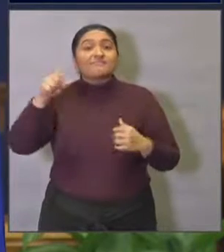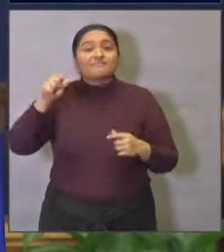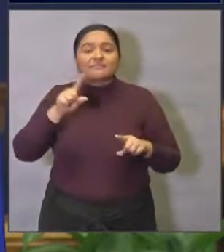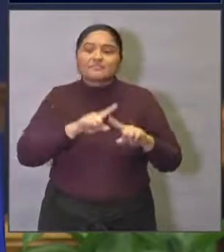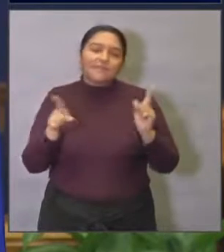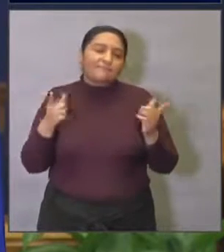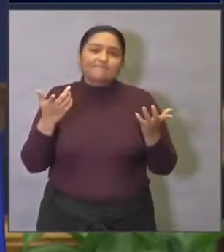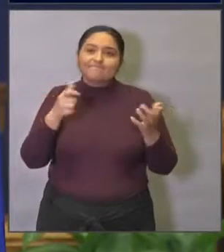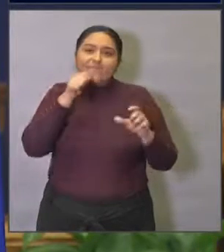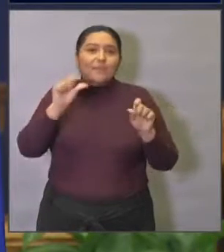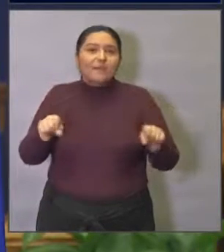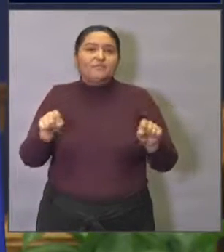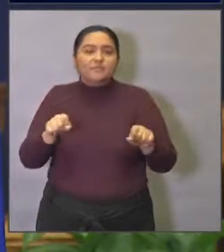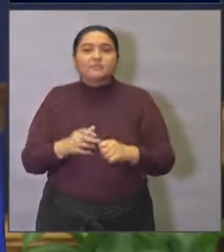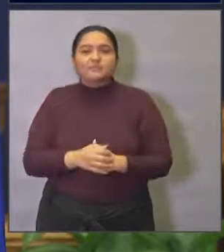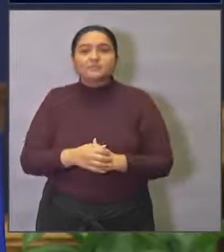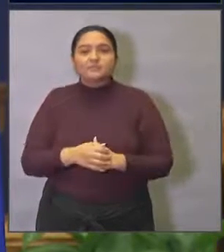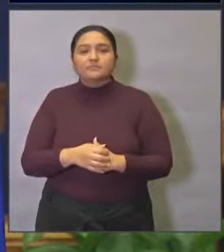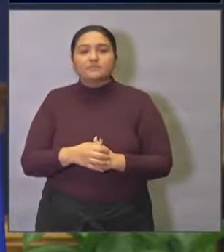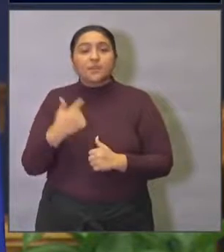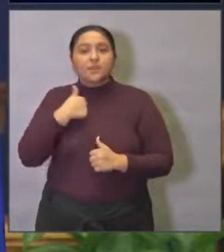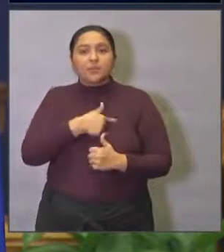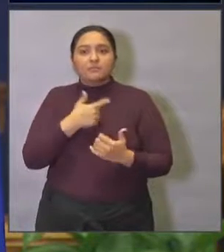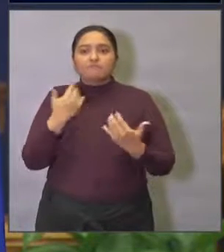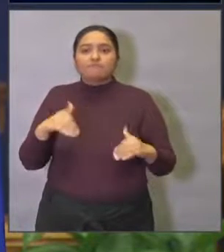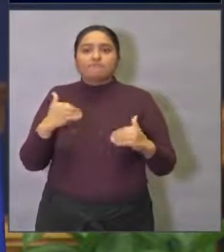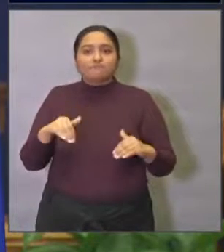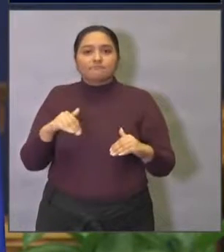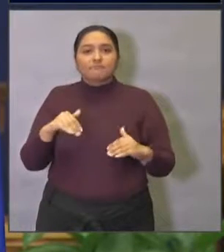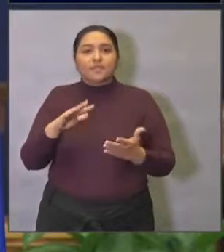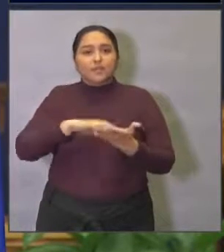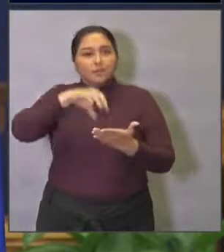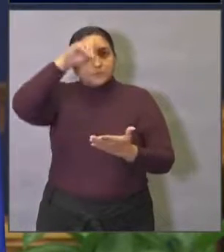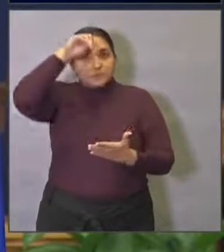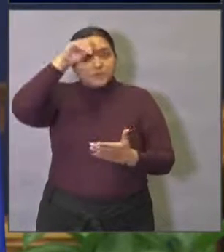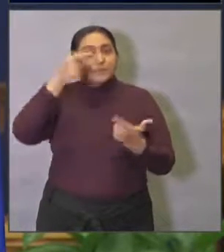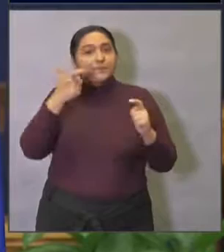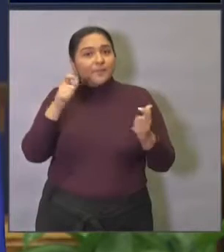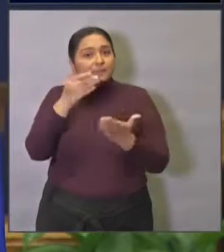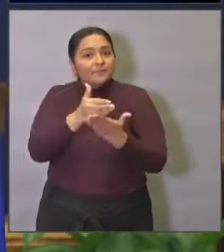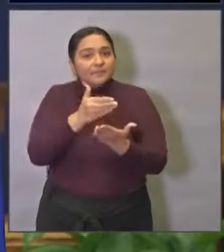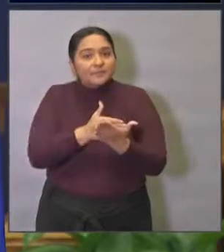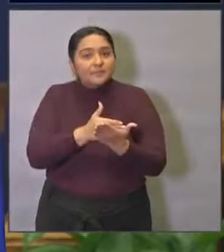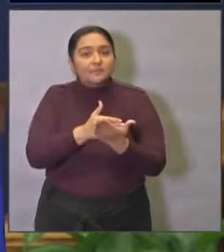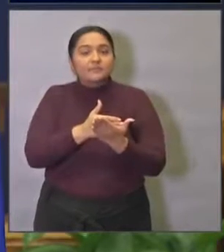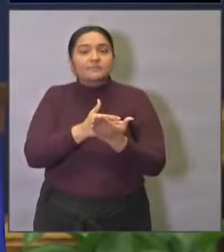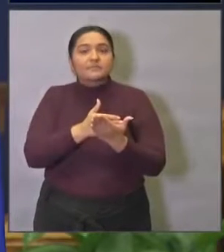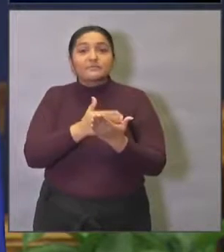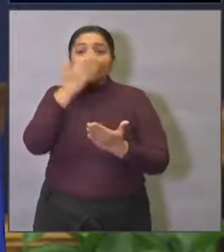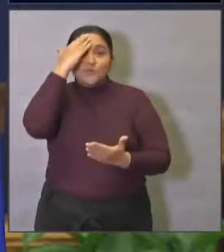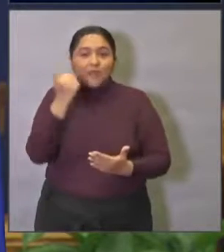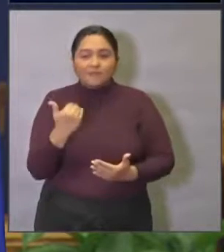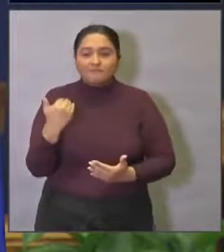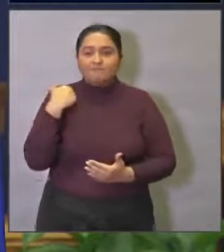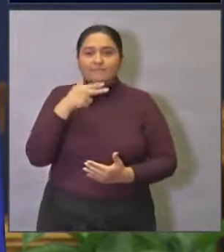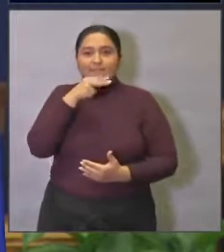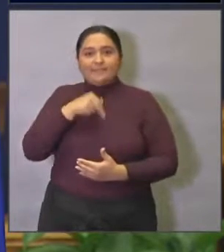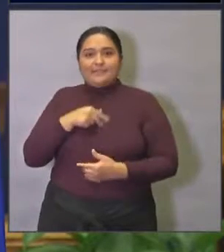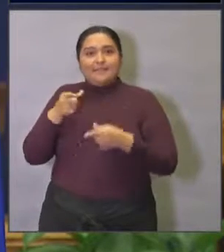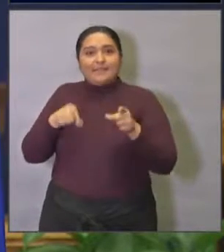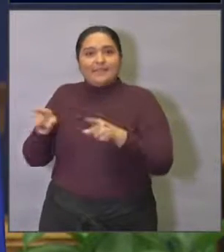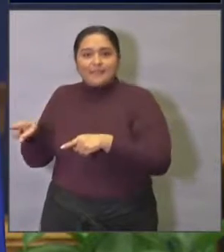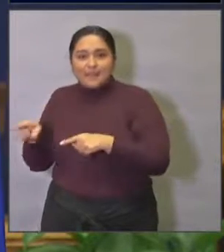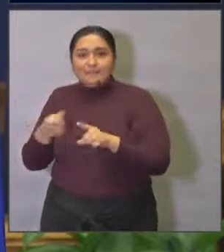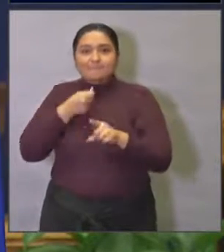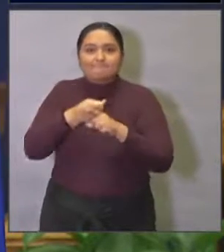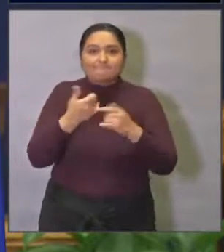es posible. Estamos aprendiendo una lección dura y dolorosa de nuestras acciones durante el Día de Acción de Gracias.